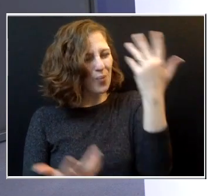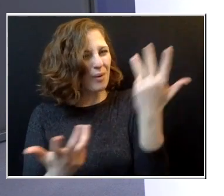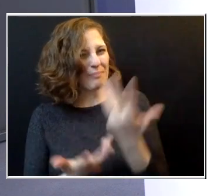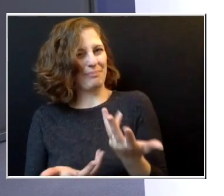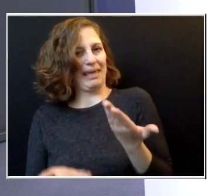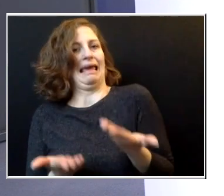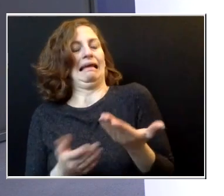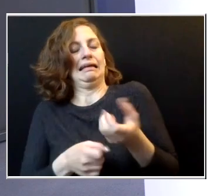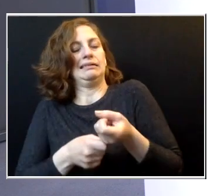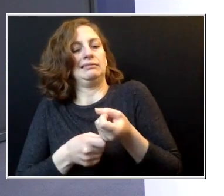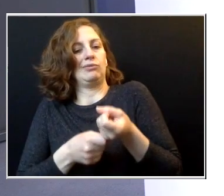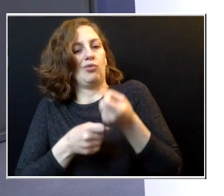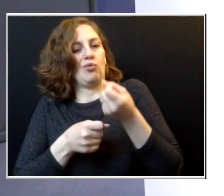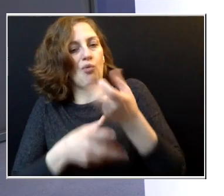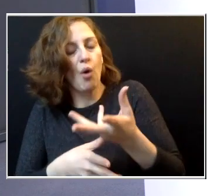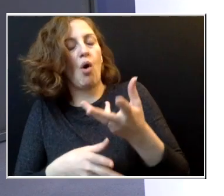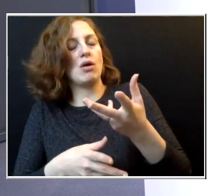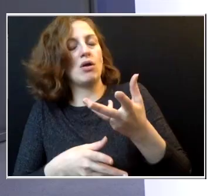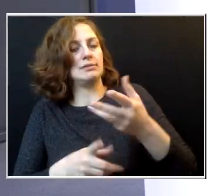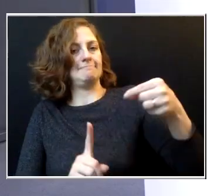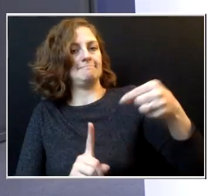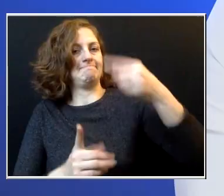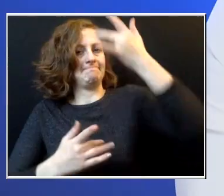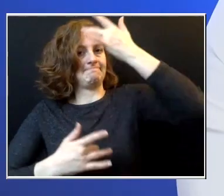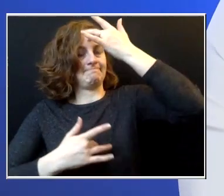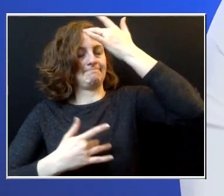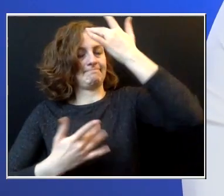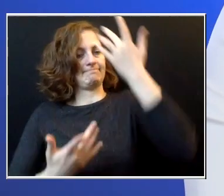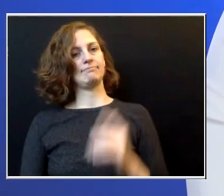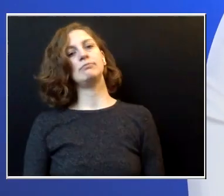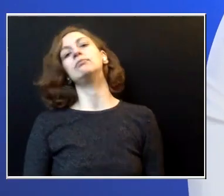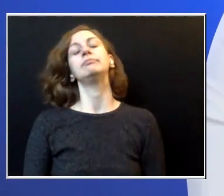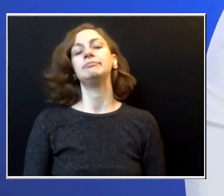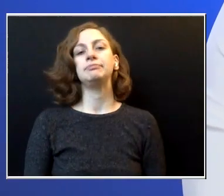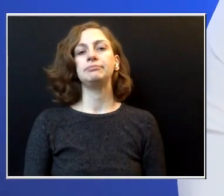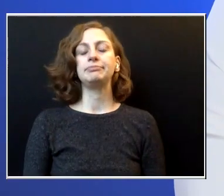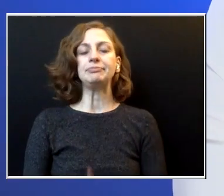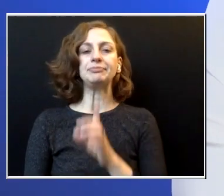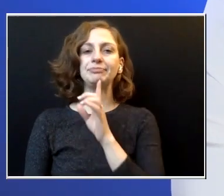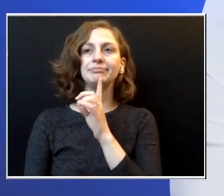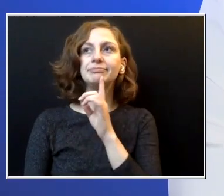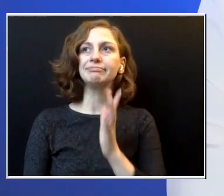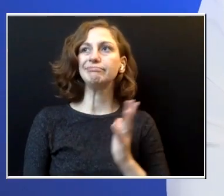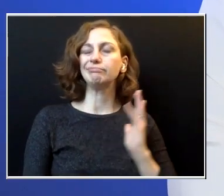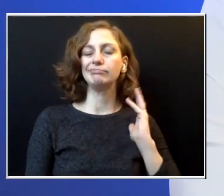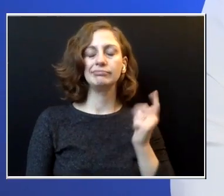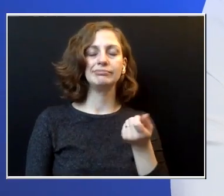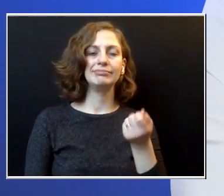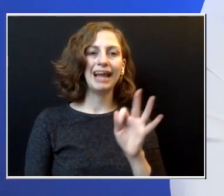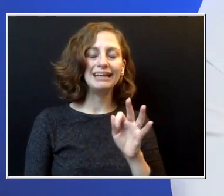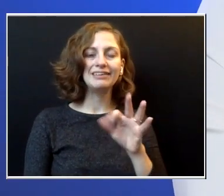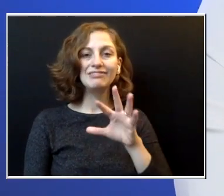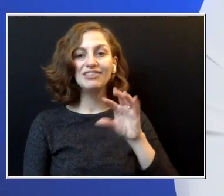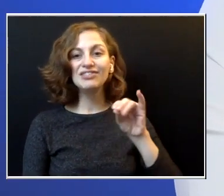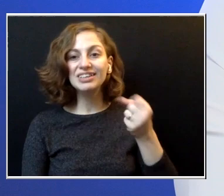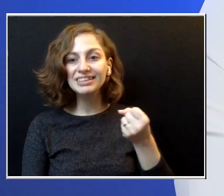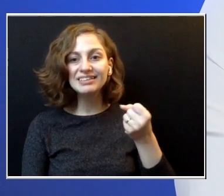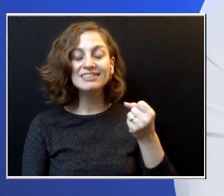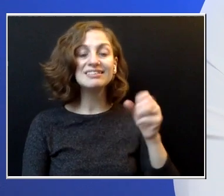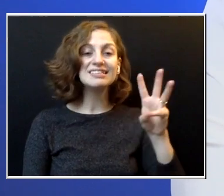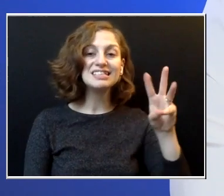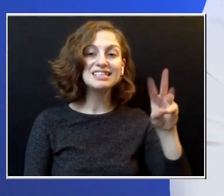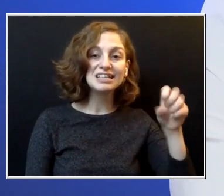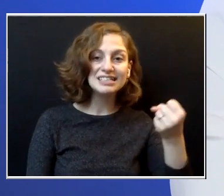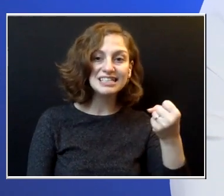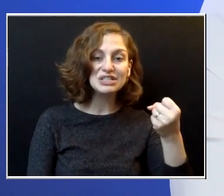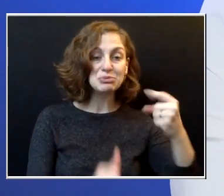that pulmonary fibrosis to go? Well, I think, back in the 1950s and 60s when it was first getting named, we really didn't know what